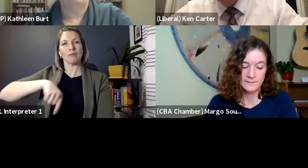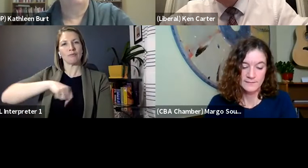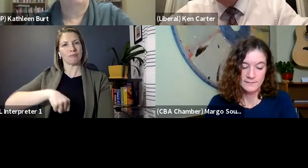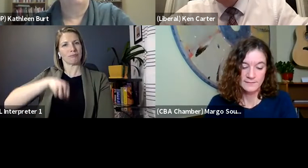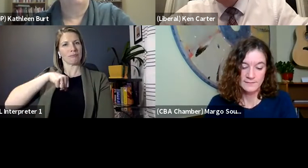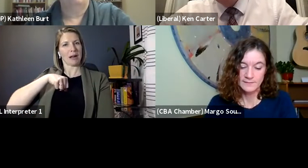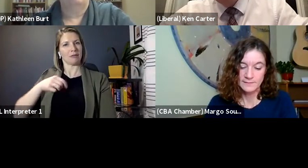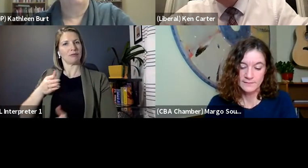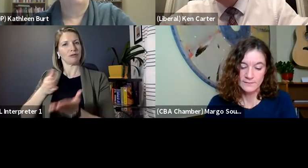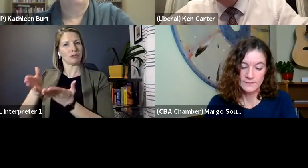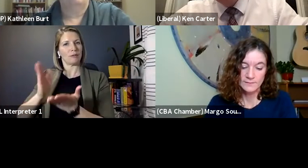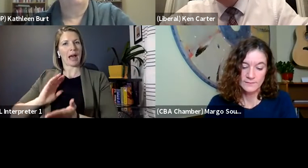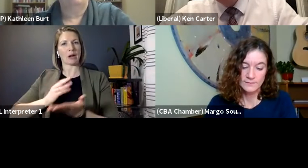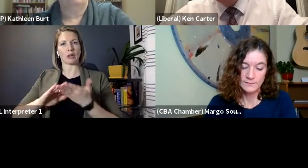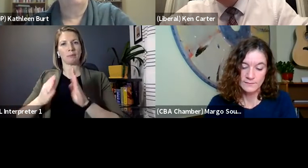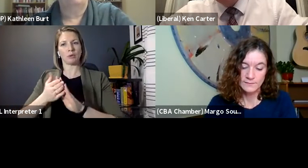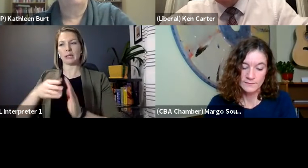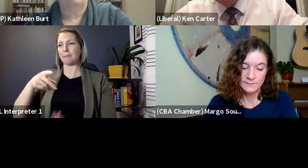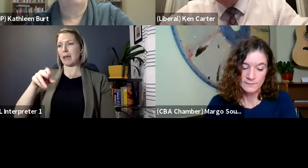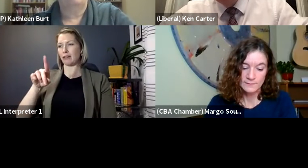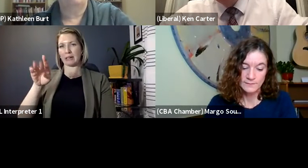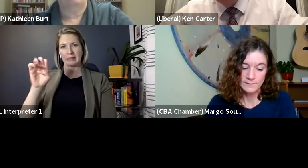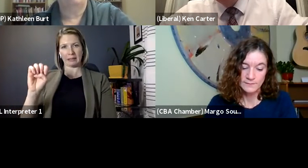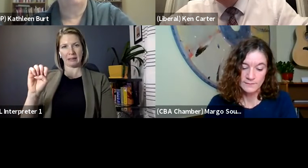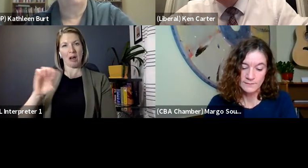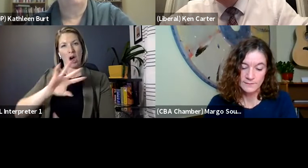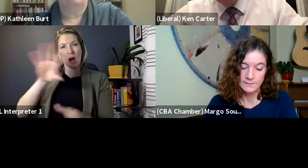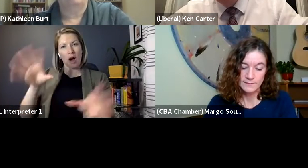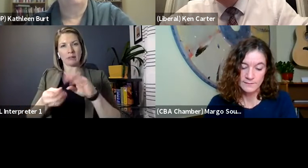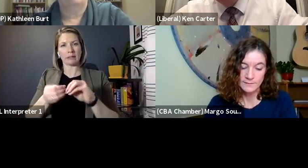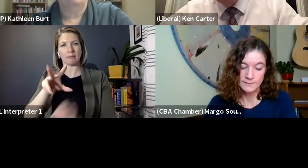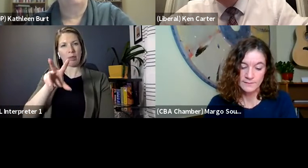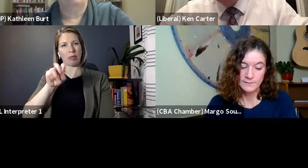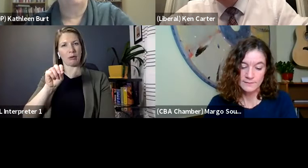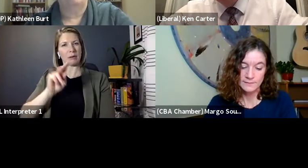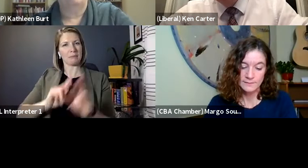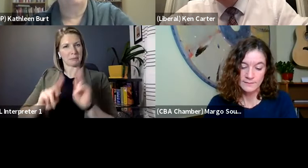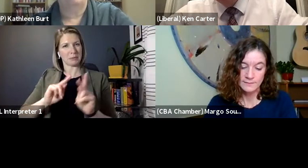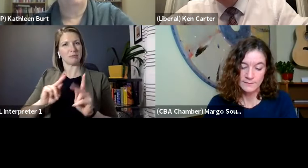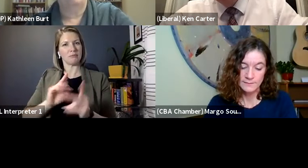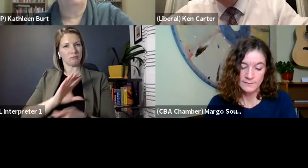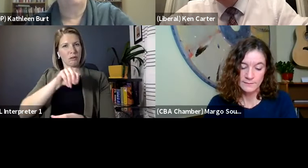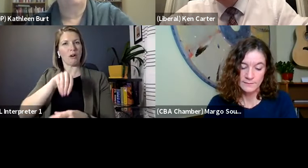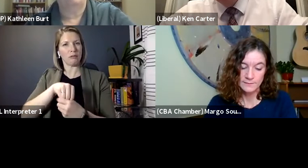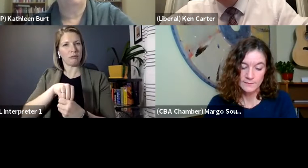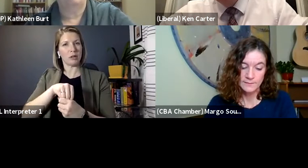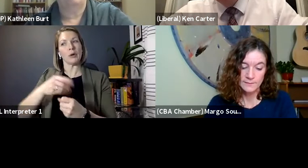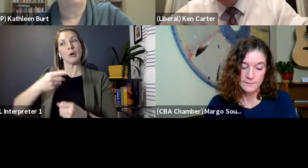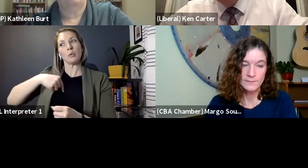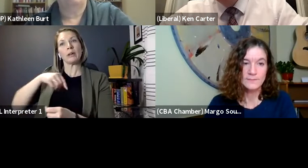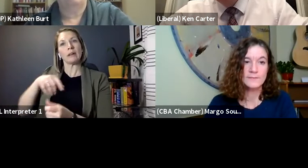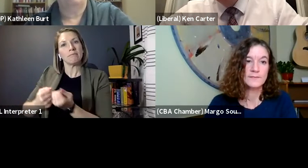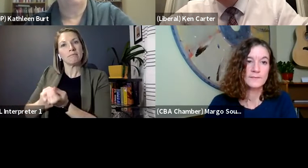years. There are about 30 women and men in our Rotary group, and while we have been involved with dozens of service projects, we have been